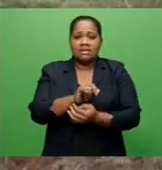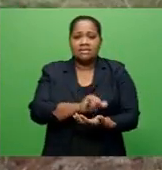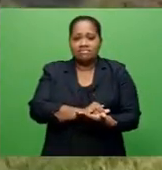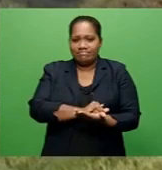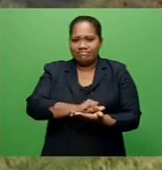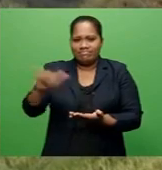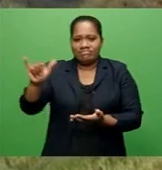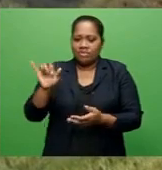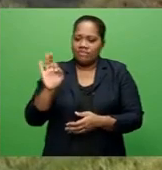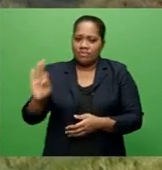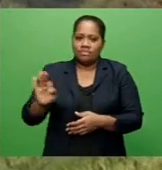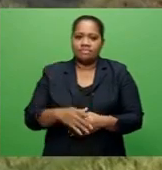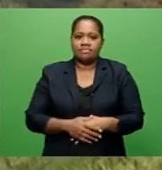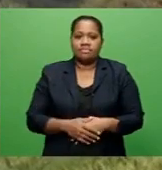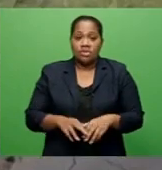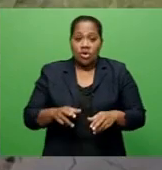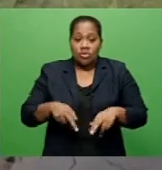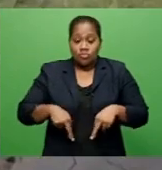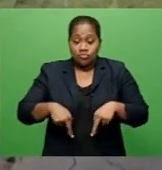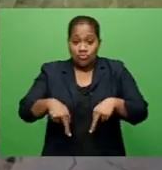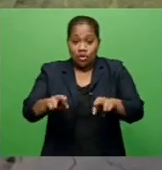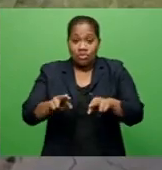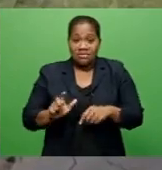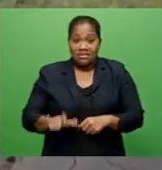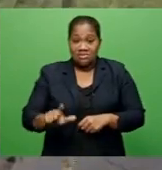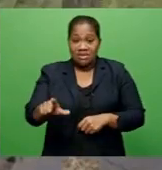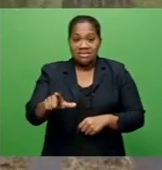Work on Korosomo slip underway.